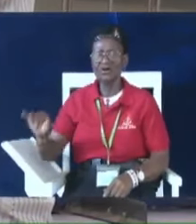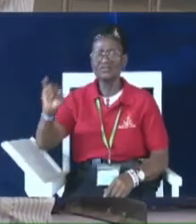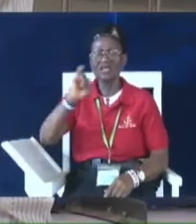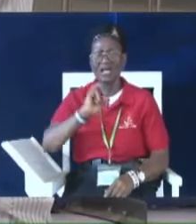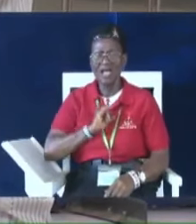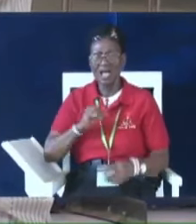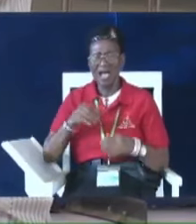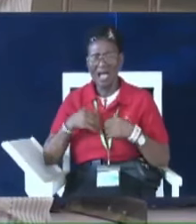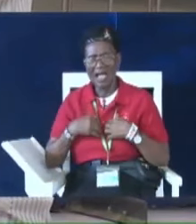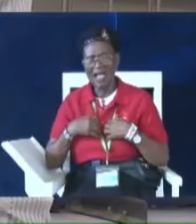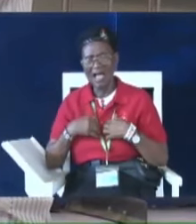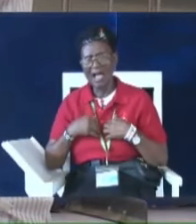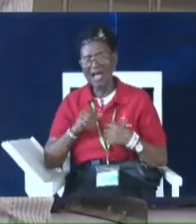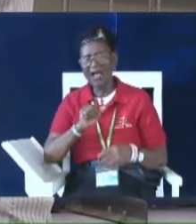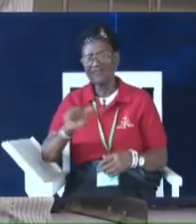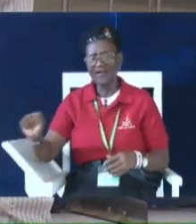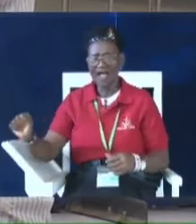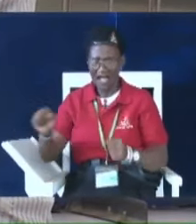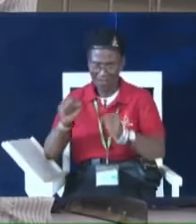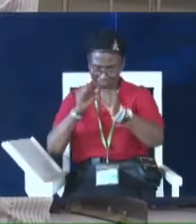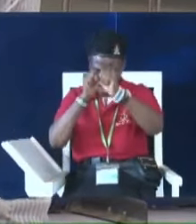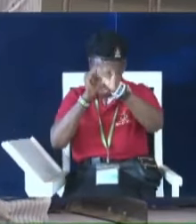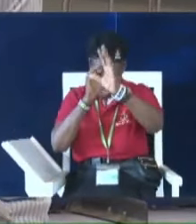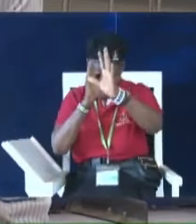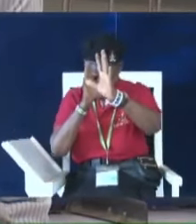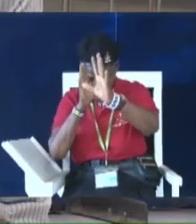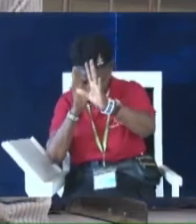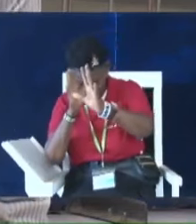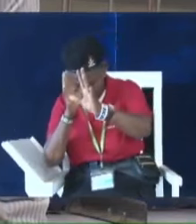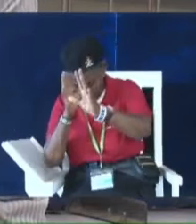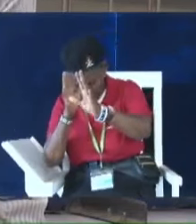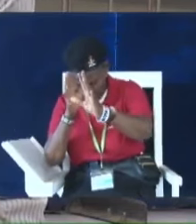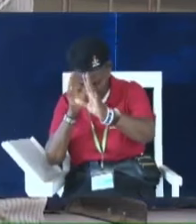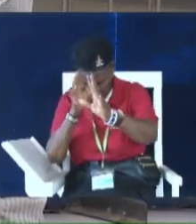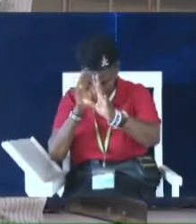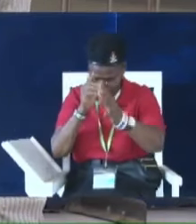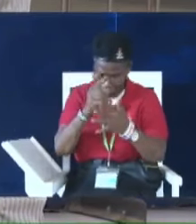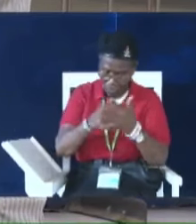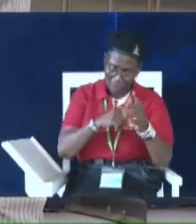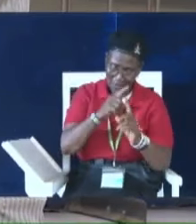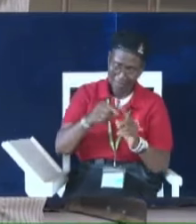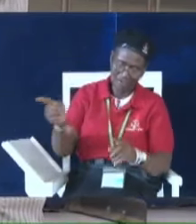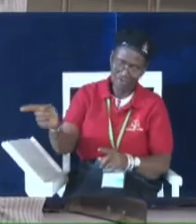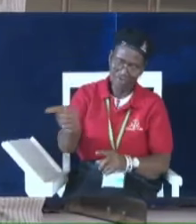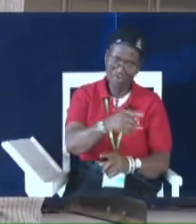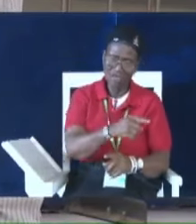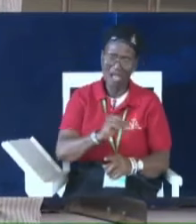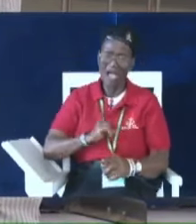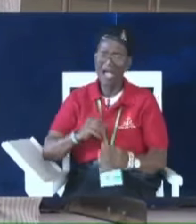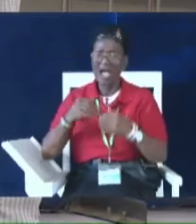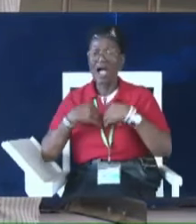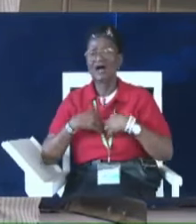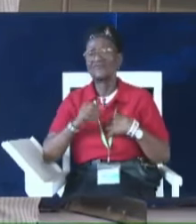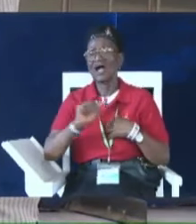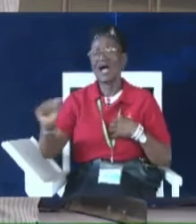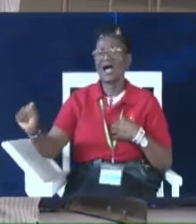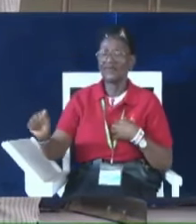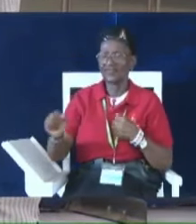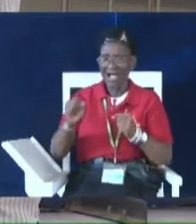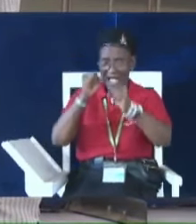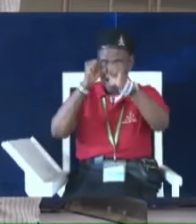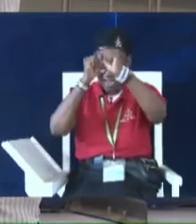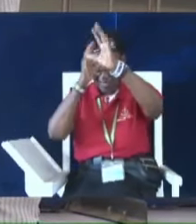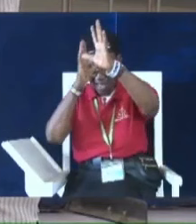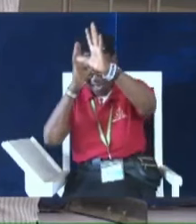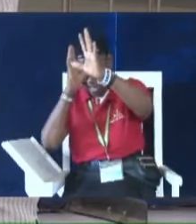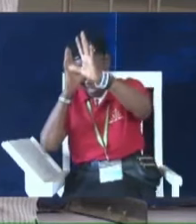Lords. I have a Father, what about you? I have a